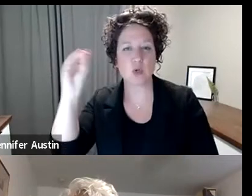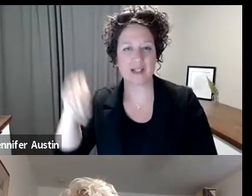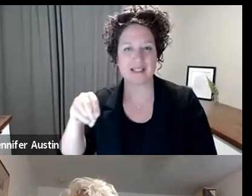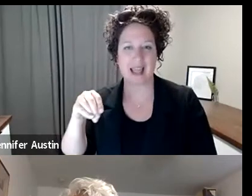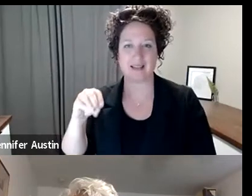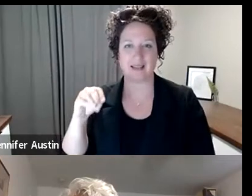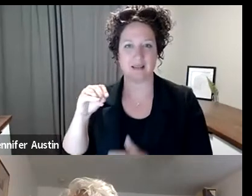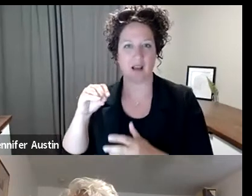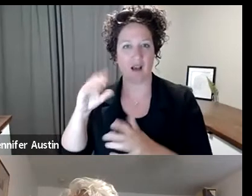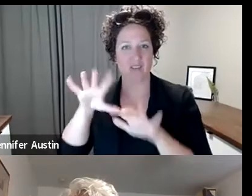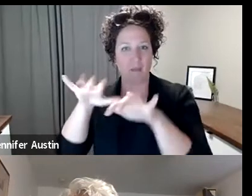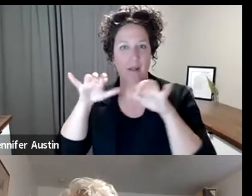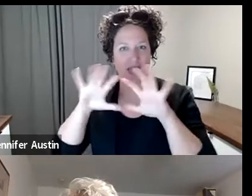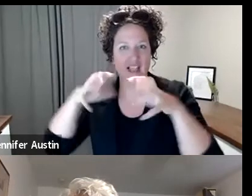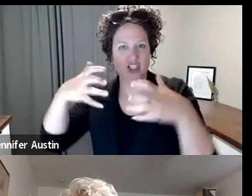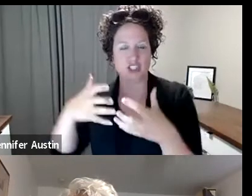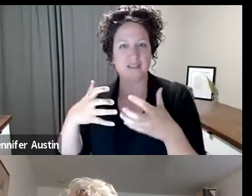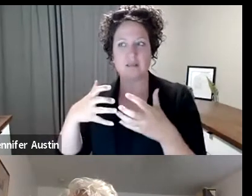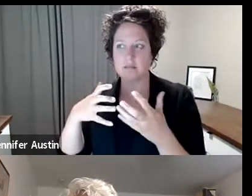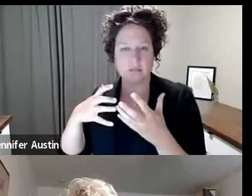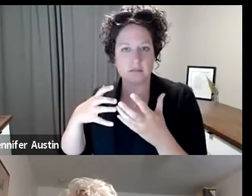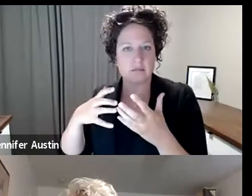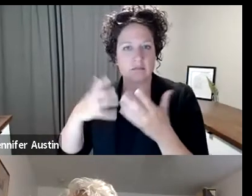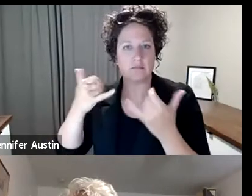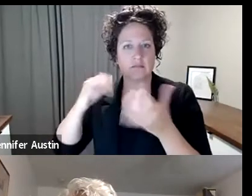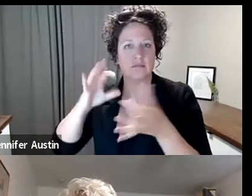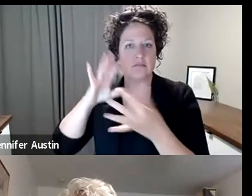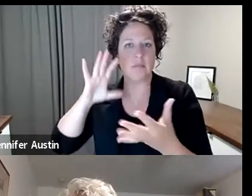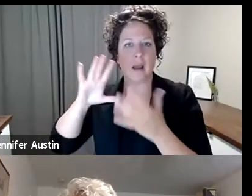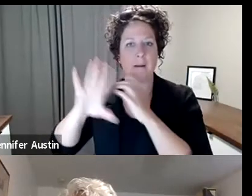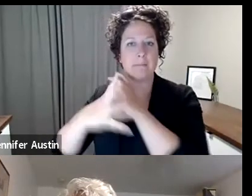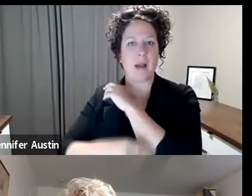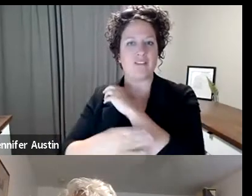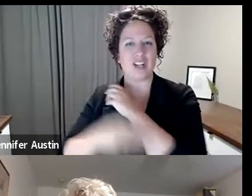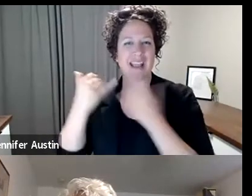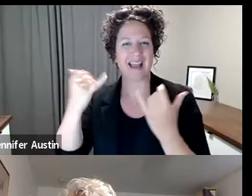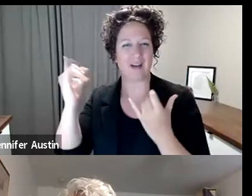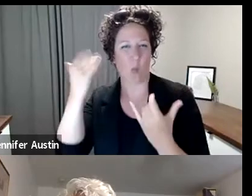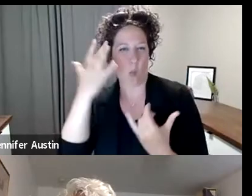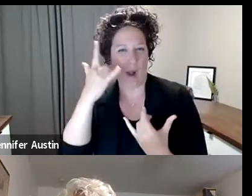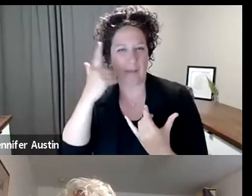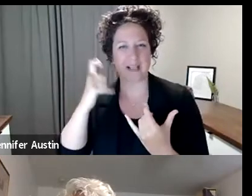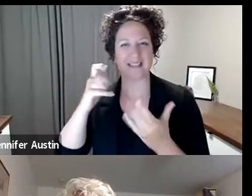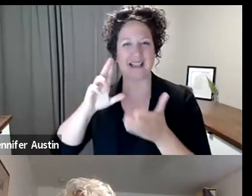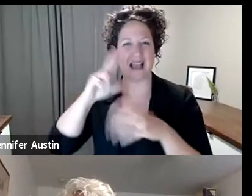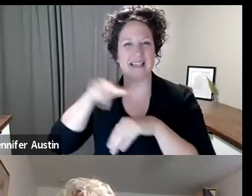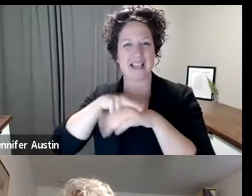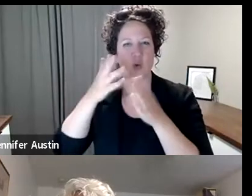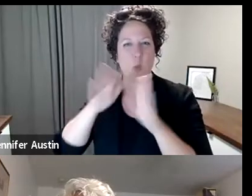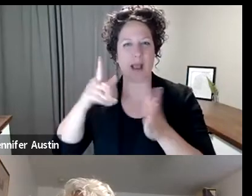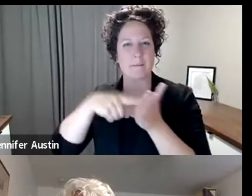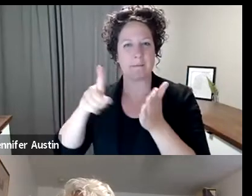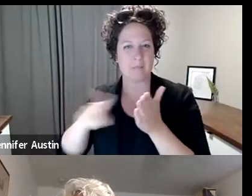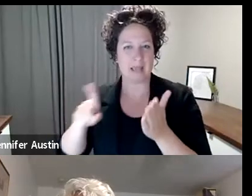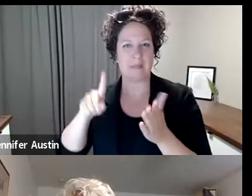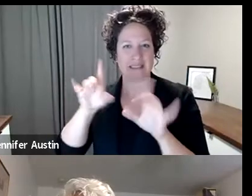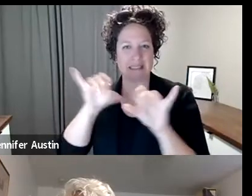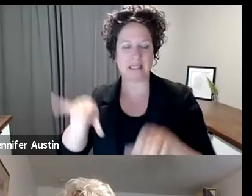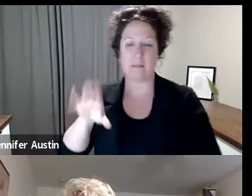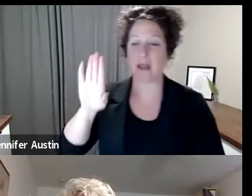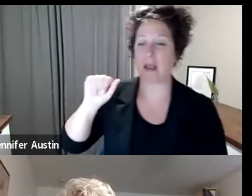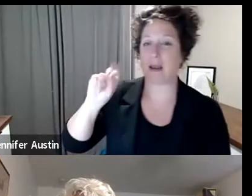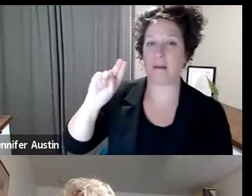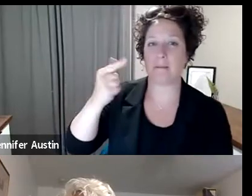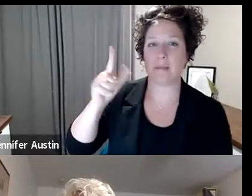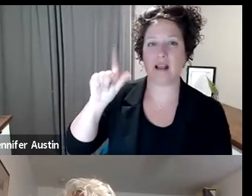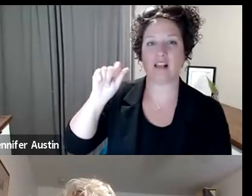of poverty as a result of access to a nationwide payment system. In Bangladesh, they've saved about 2